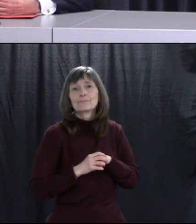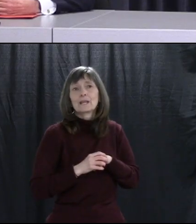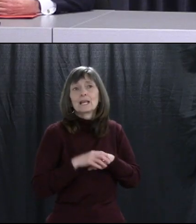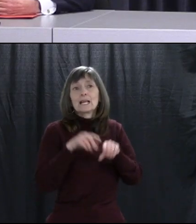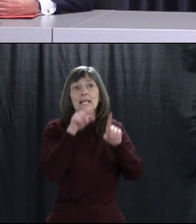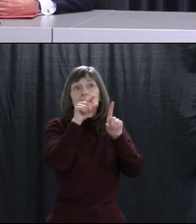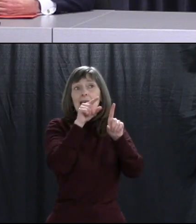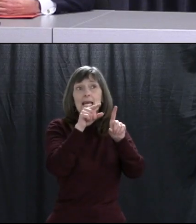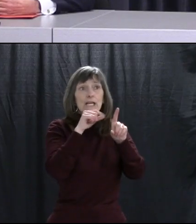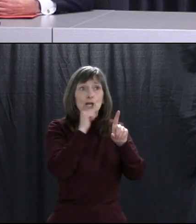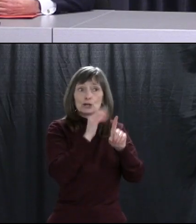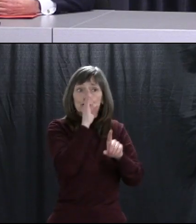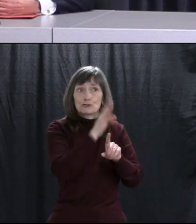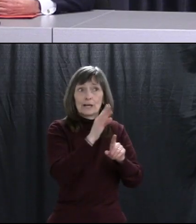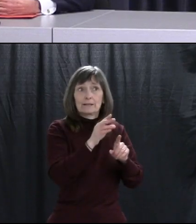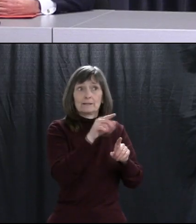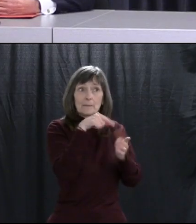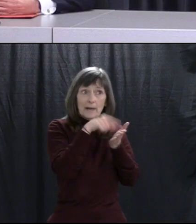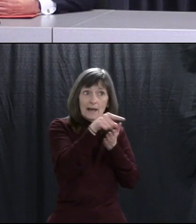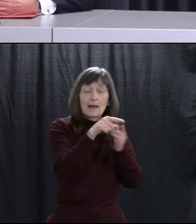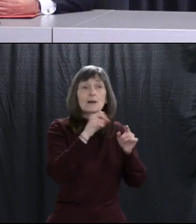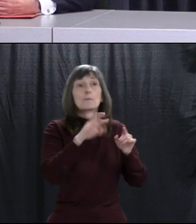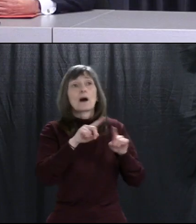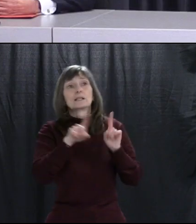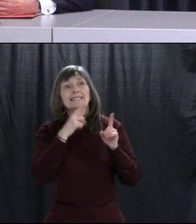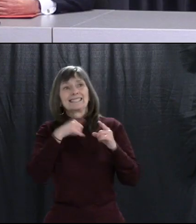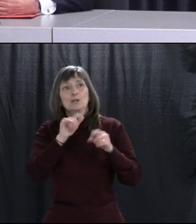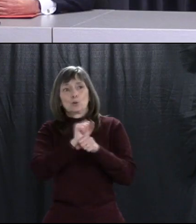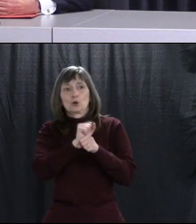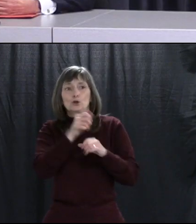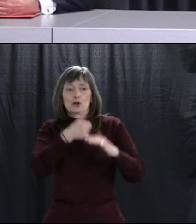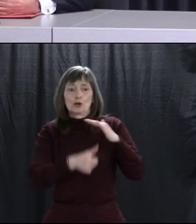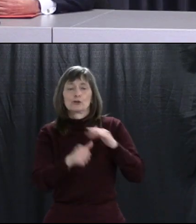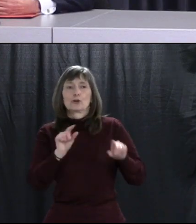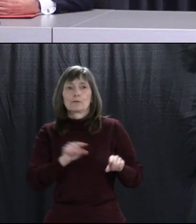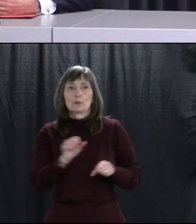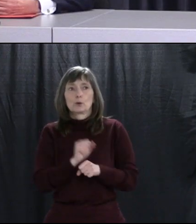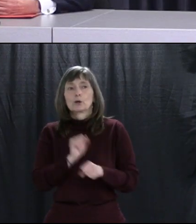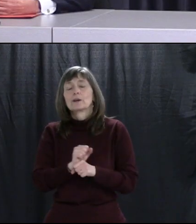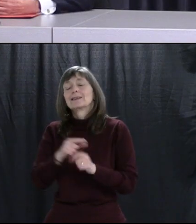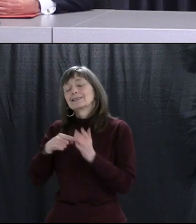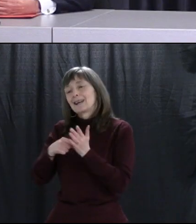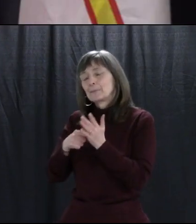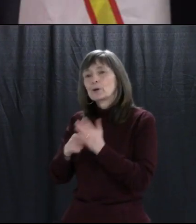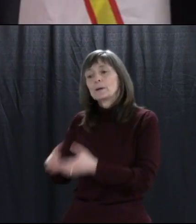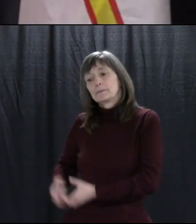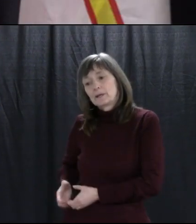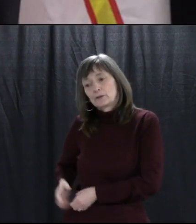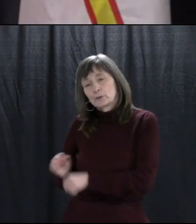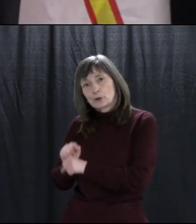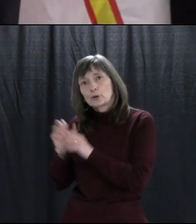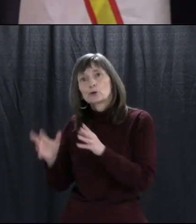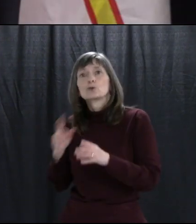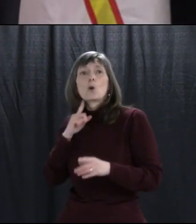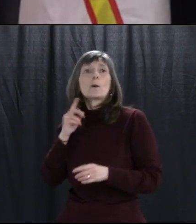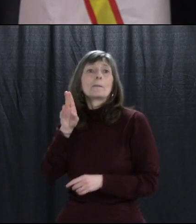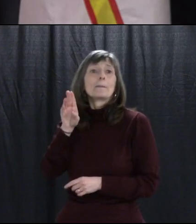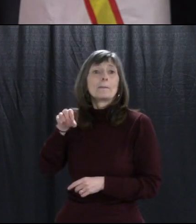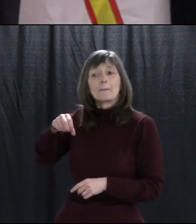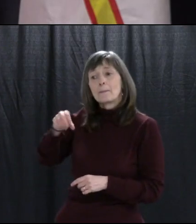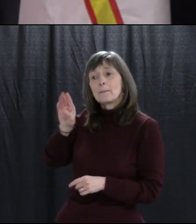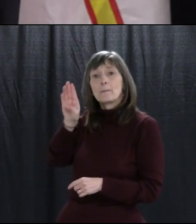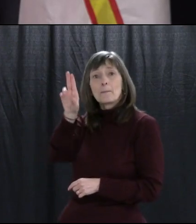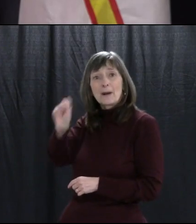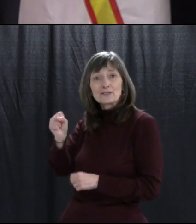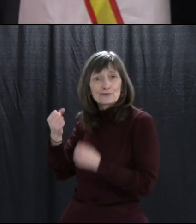people at these vendors, such as school bus drivers, building maintenance, and others? Yeah. So from what I know right now, we've had this question, got